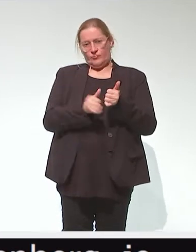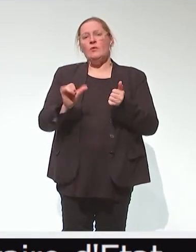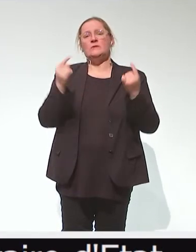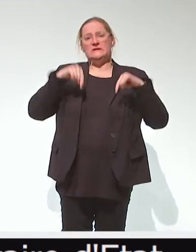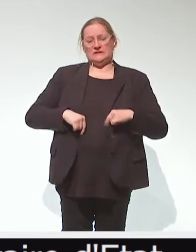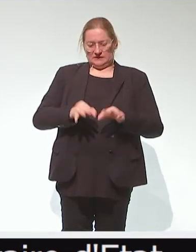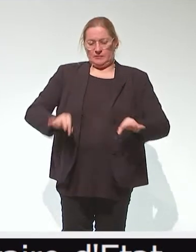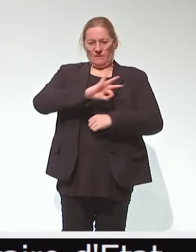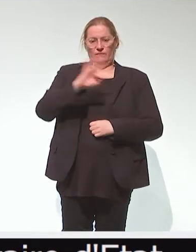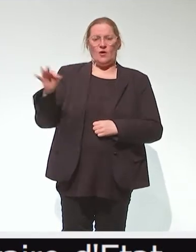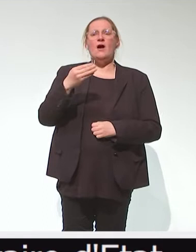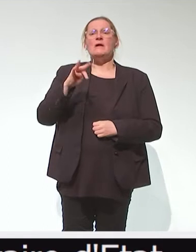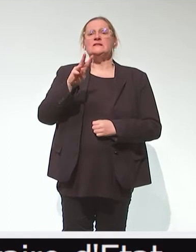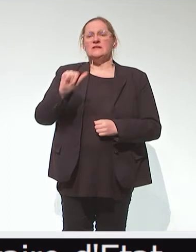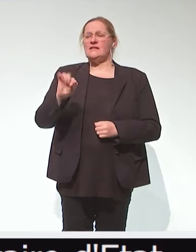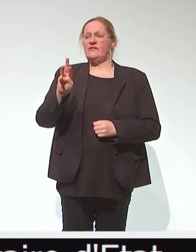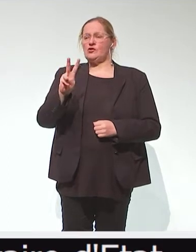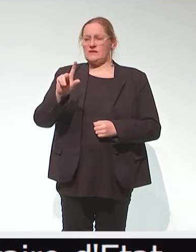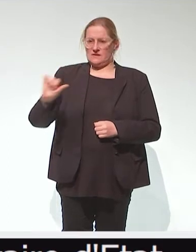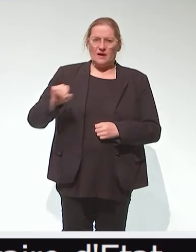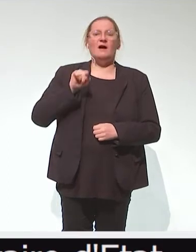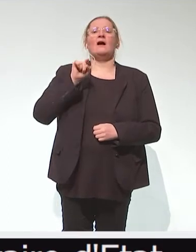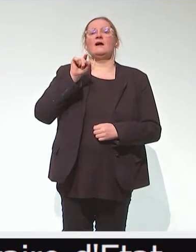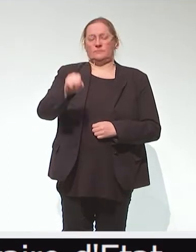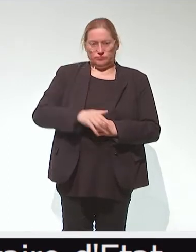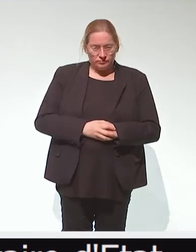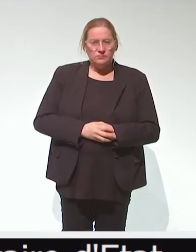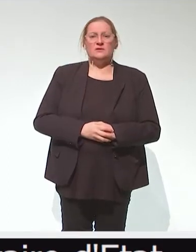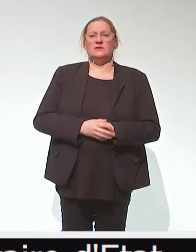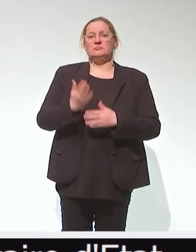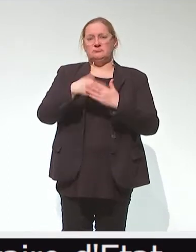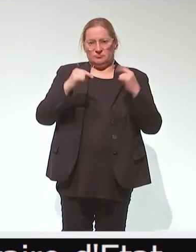with Disabilities in France. Martina